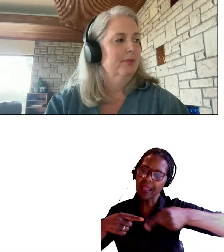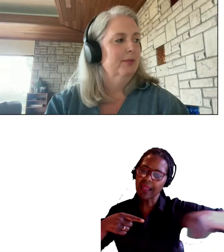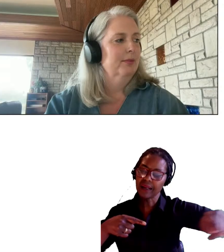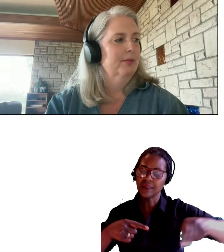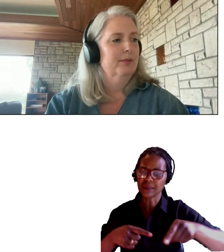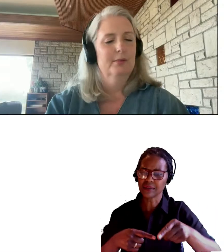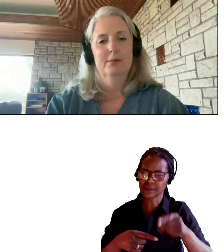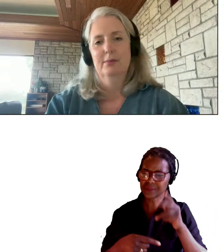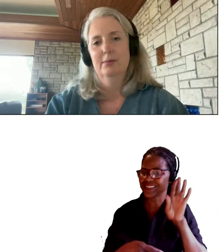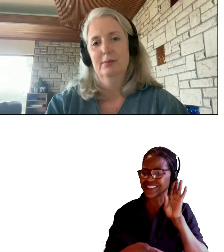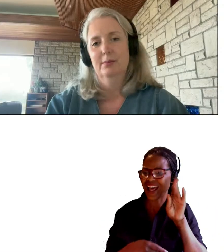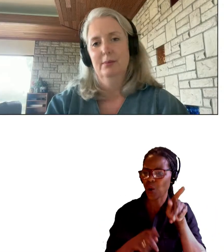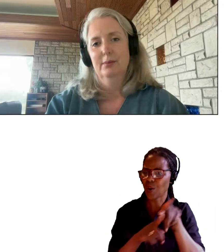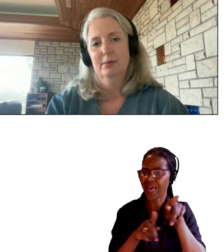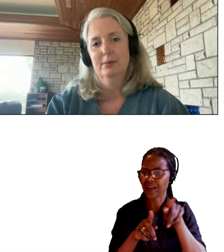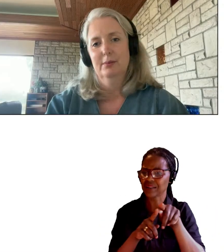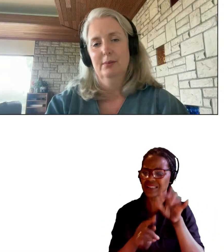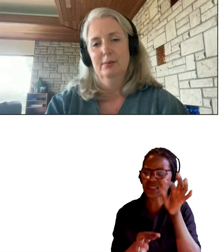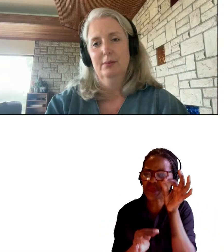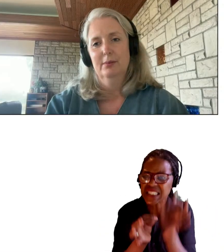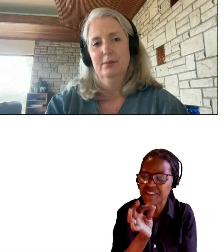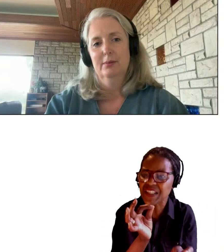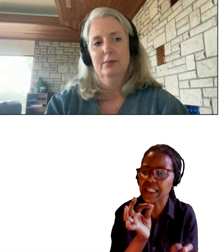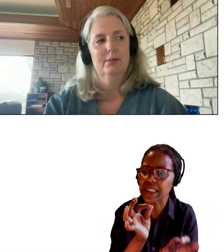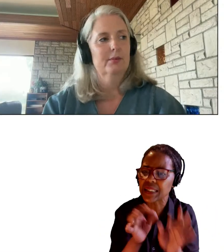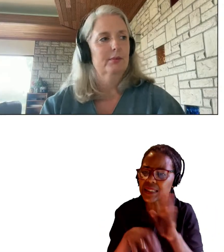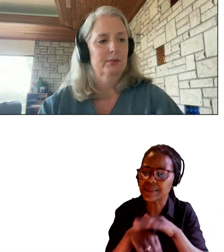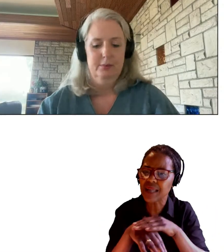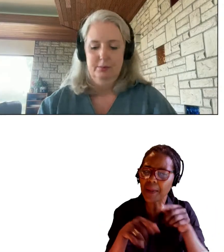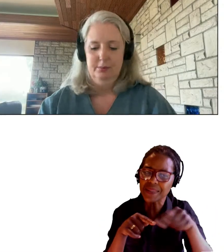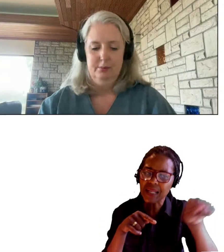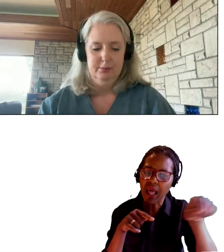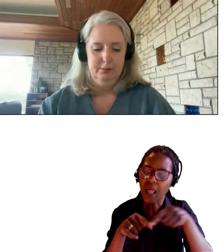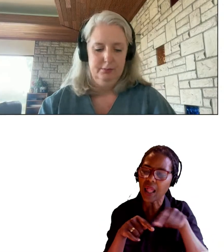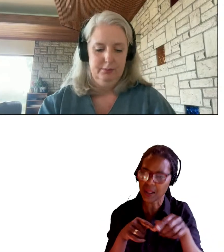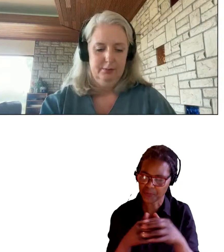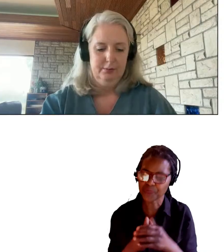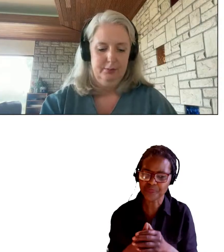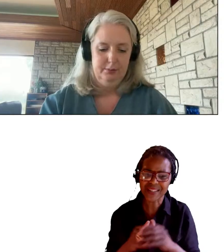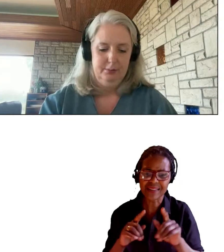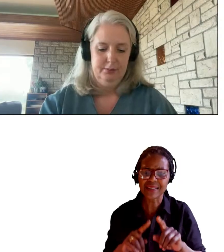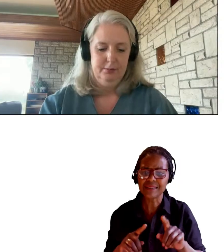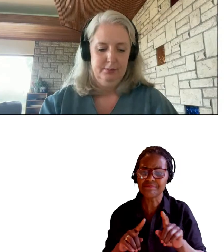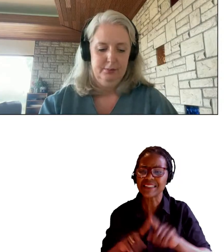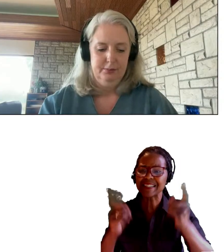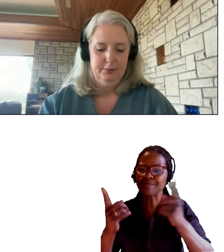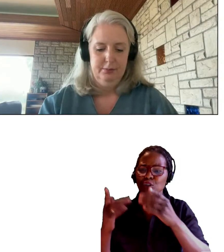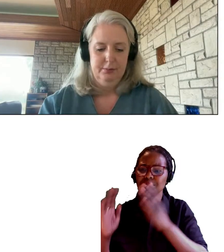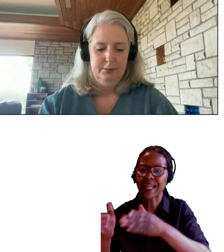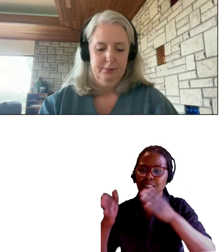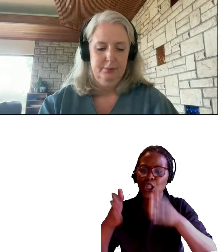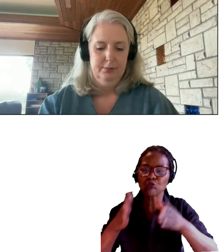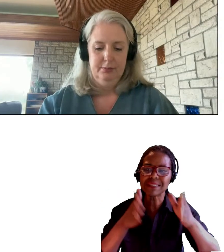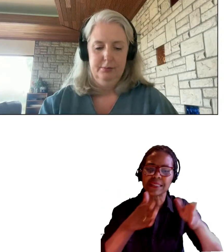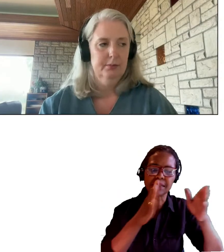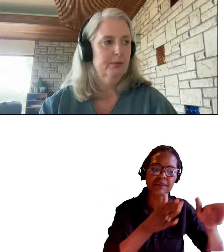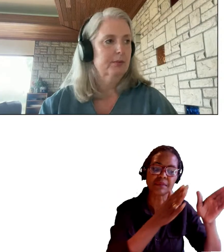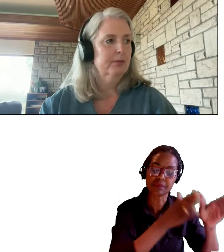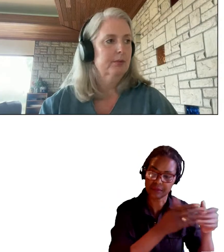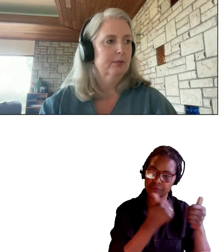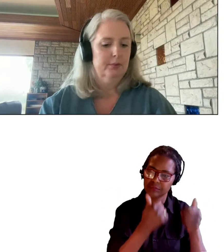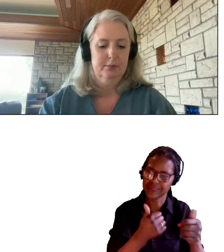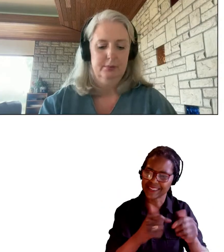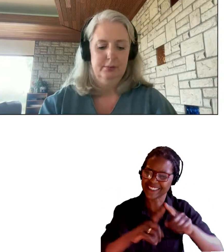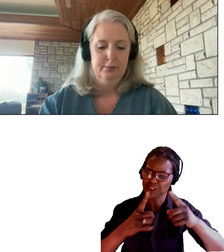specific in the feedback. And with the different categories, there's going to be different